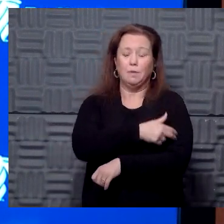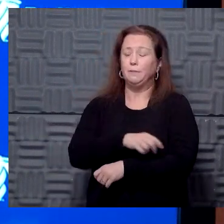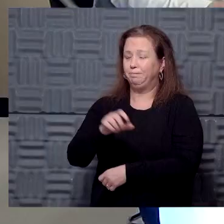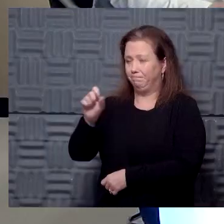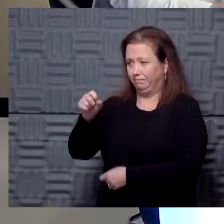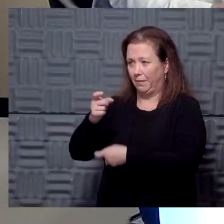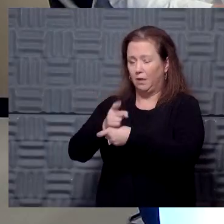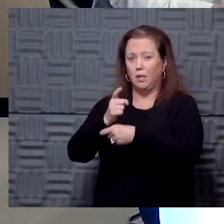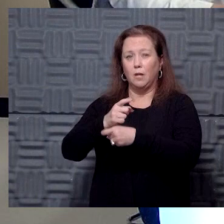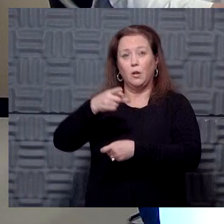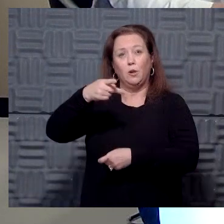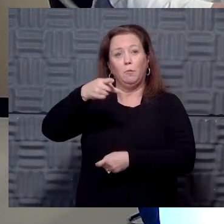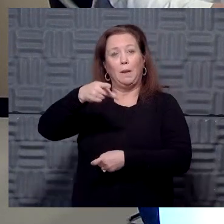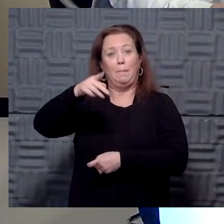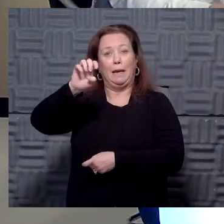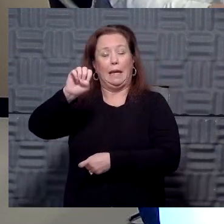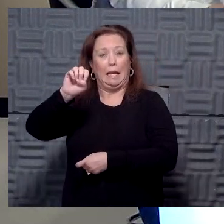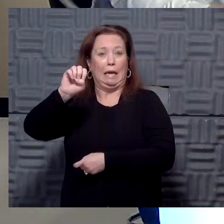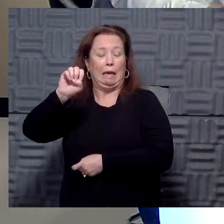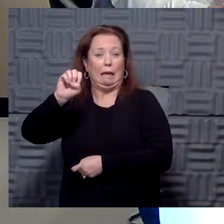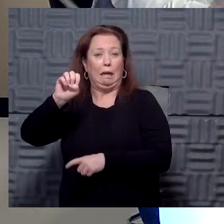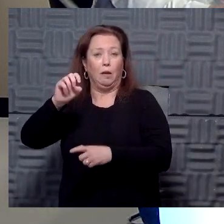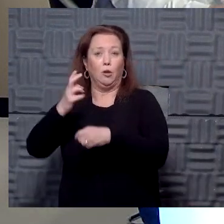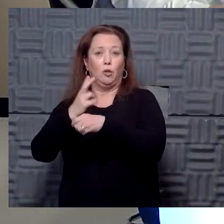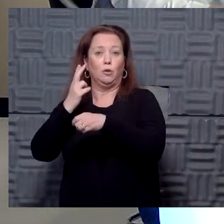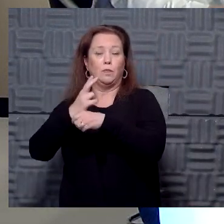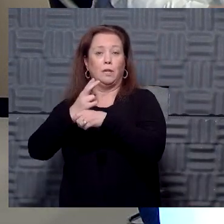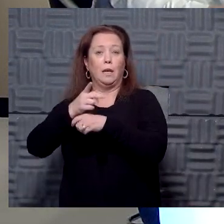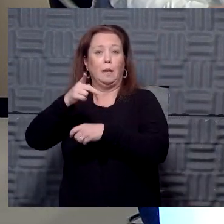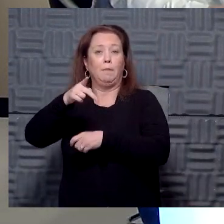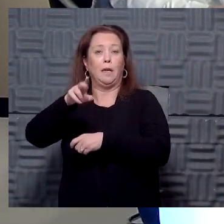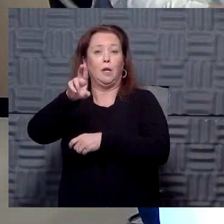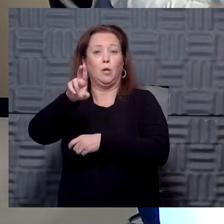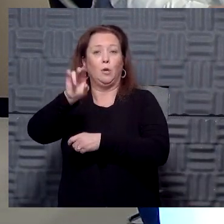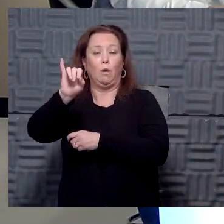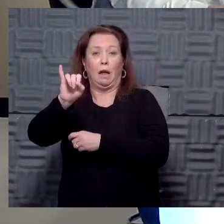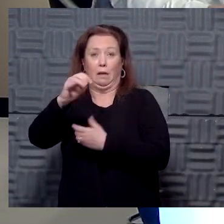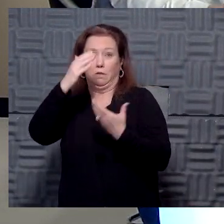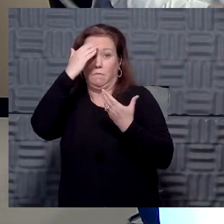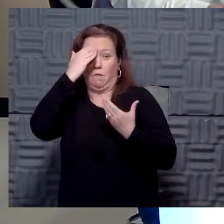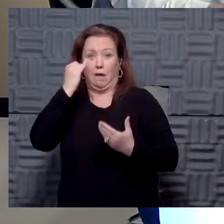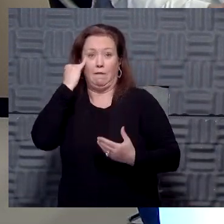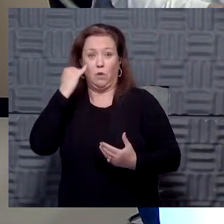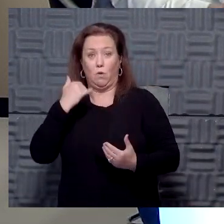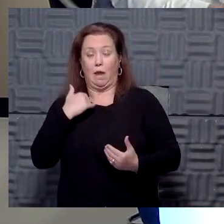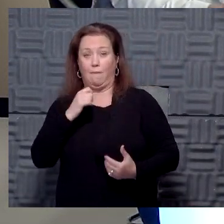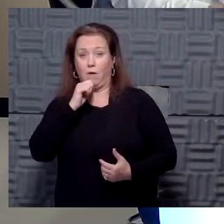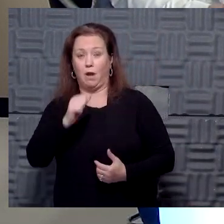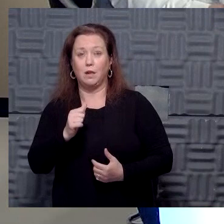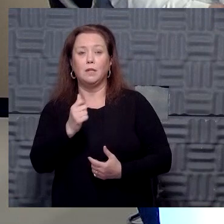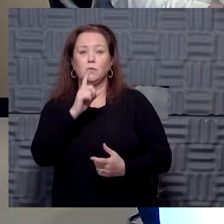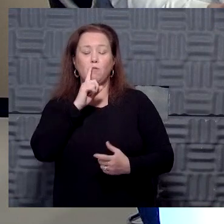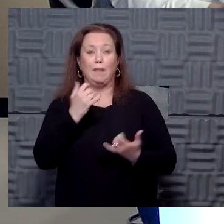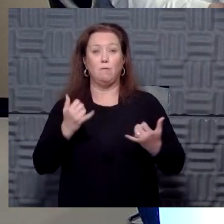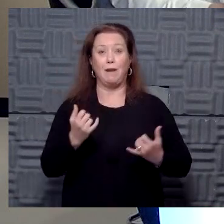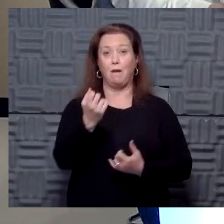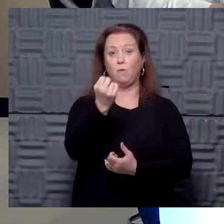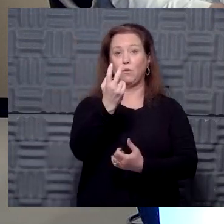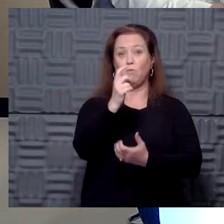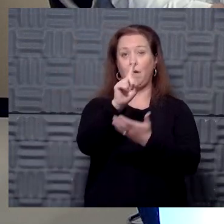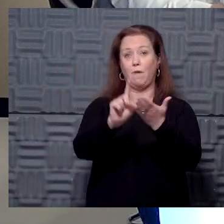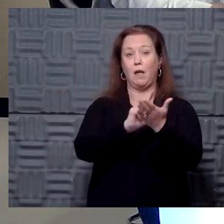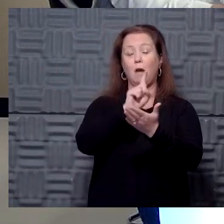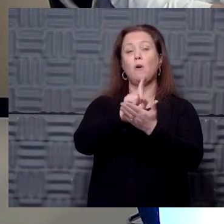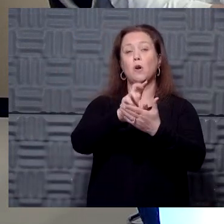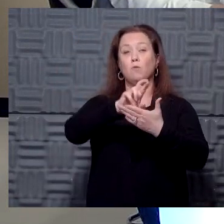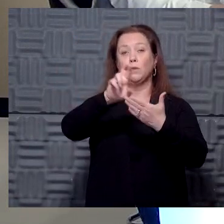you use all your PPE Right. when people are in the rule-out status as a PUI as opposed to knowing if you have it or not. So we turn around in about 12 hours, I think. Right, that's about 12